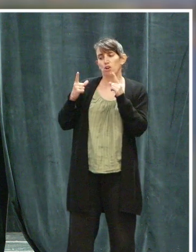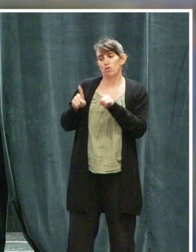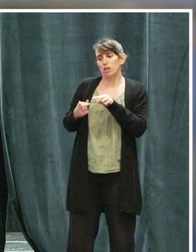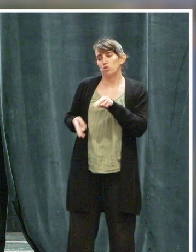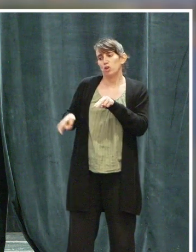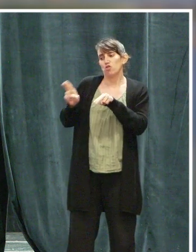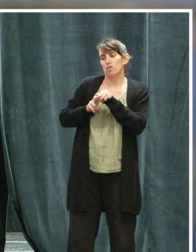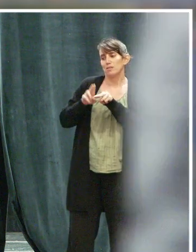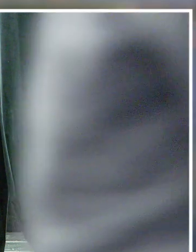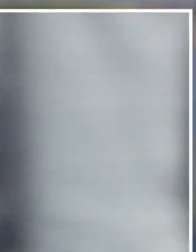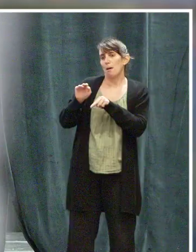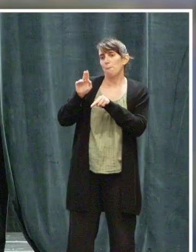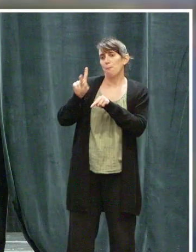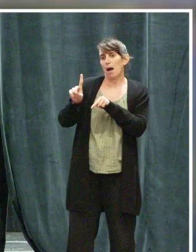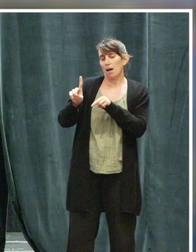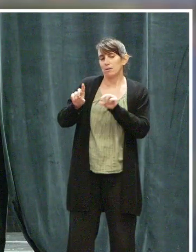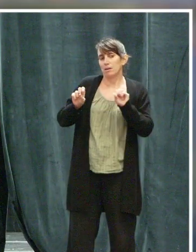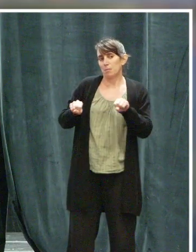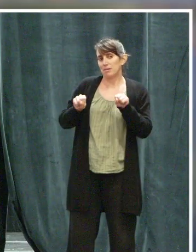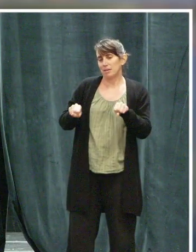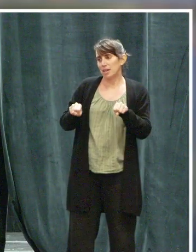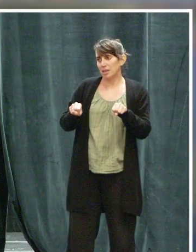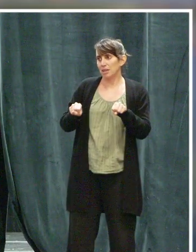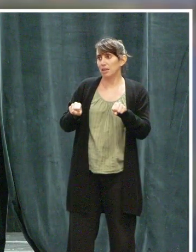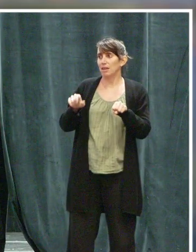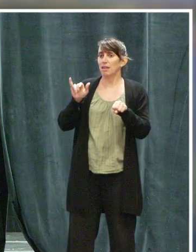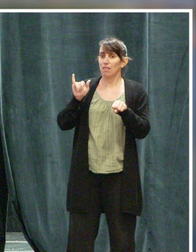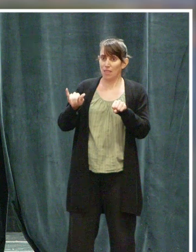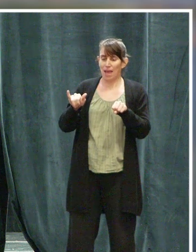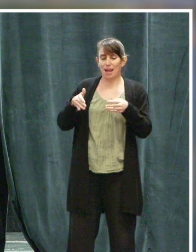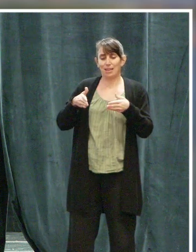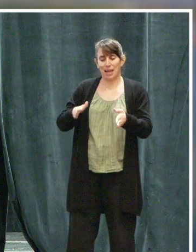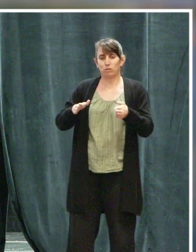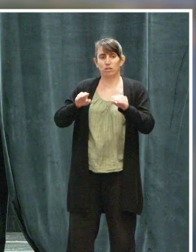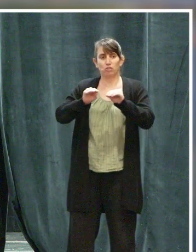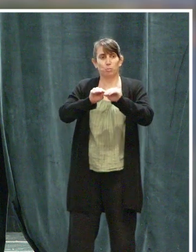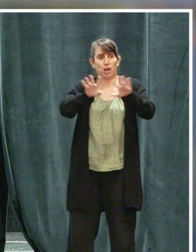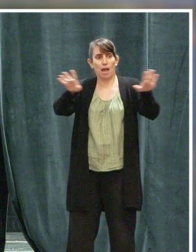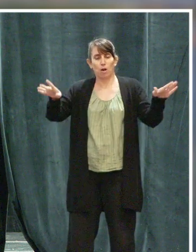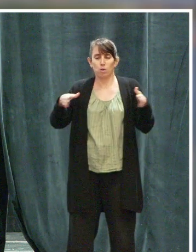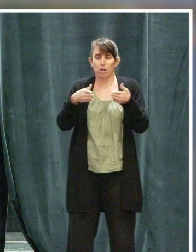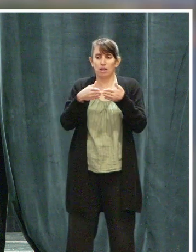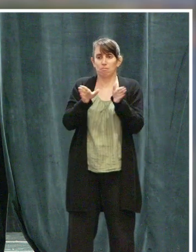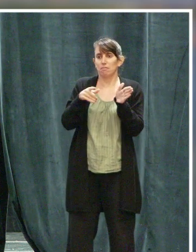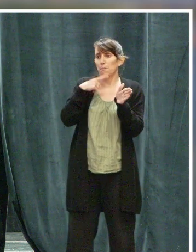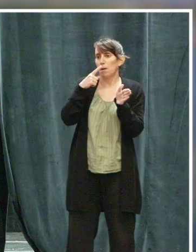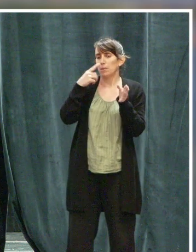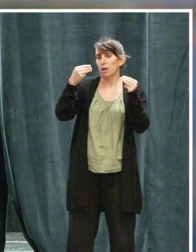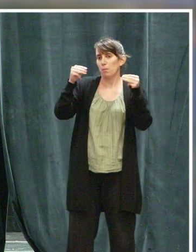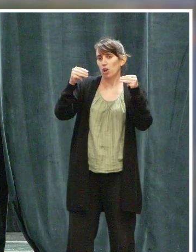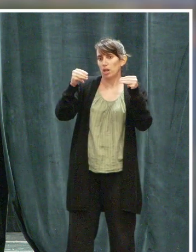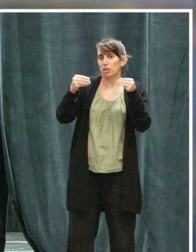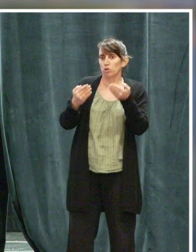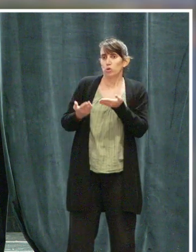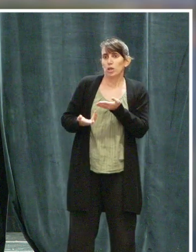allows us to put out essentially bonds in the public market and seek that capital to then go build the project. So the state